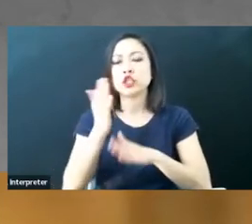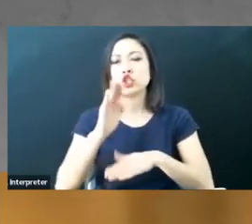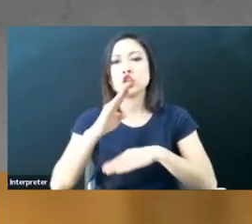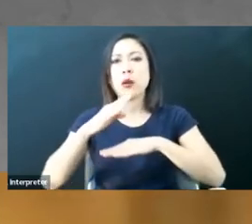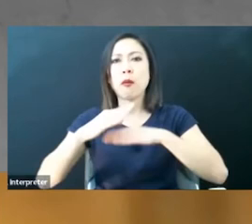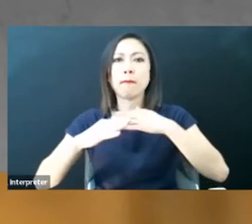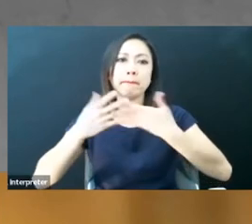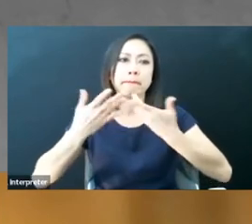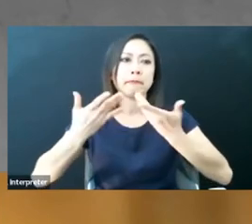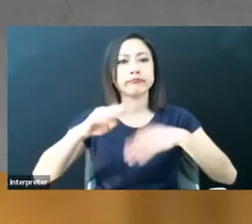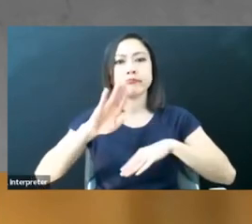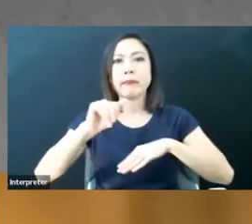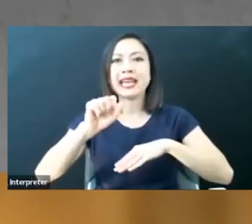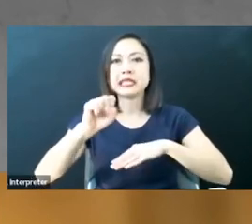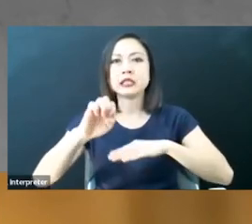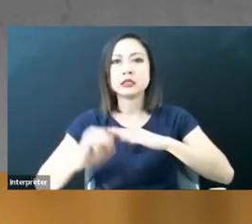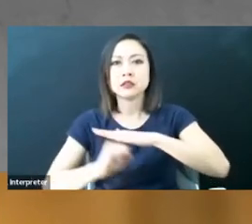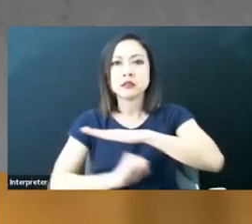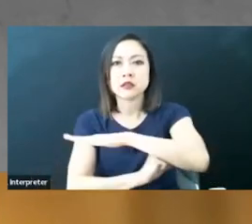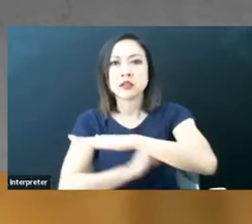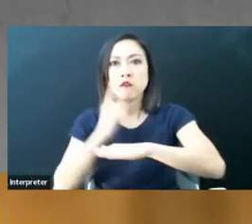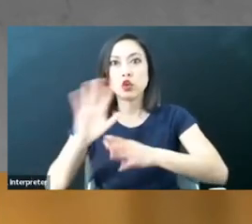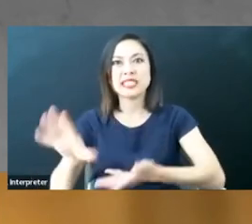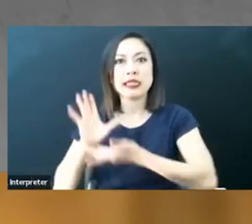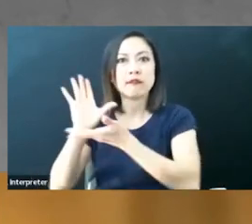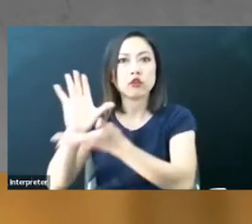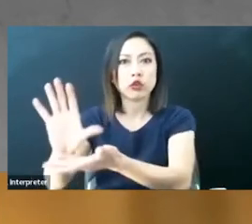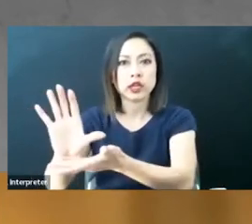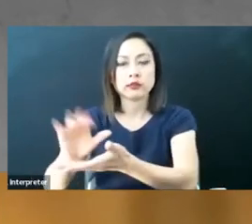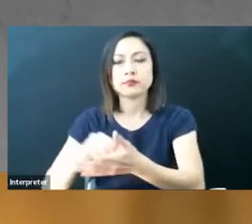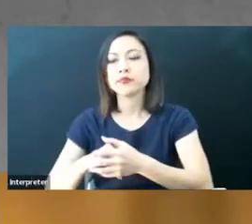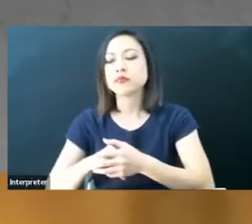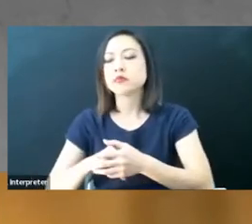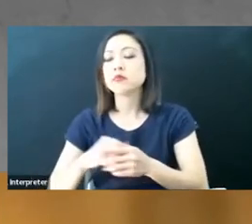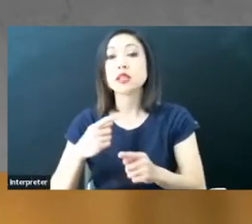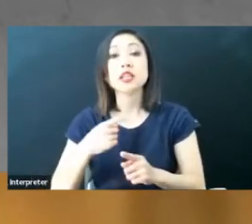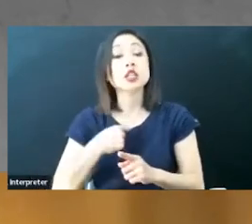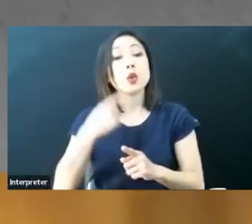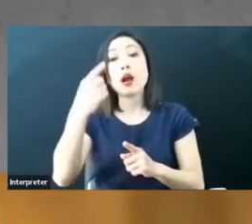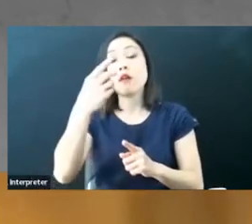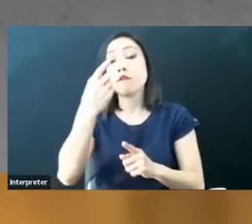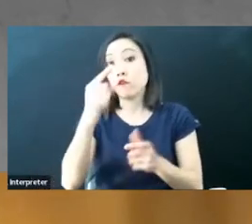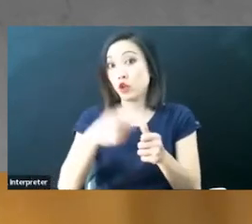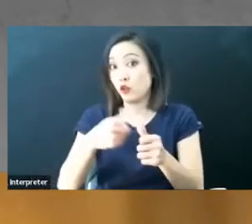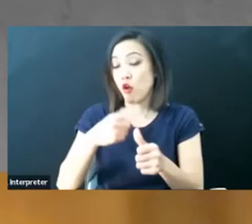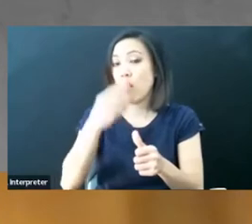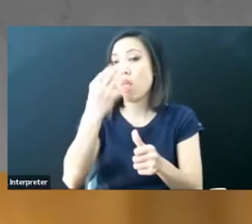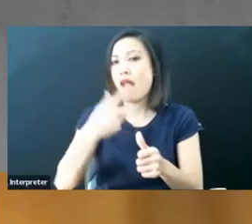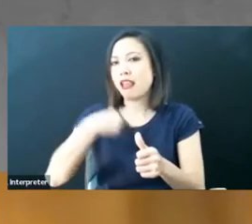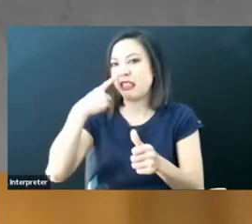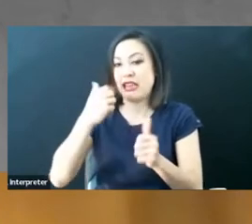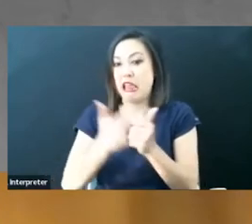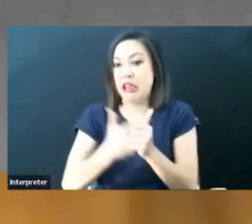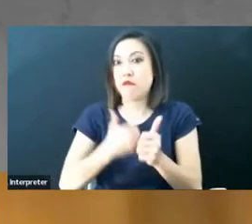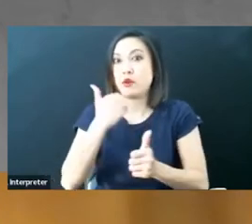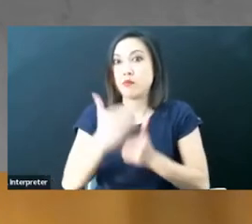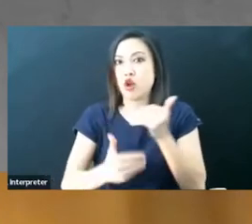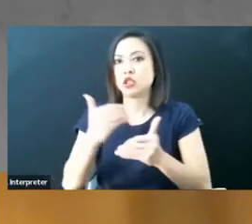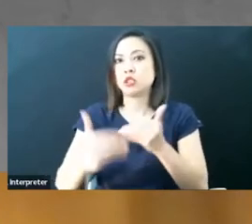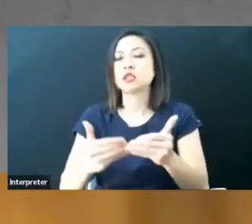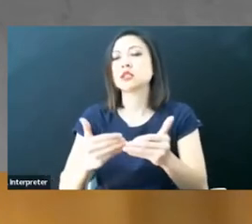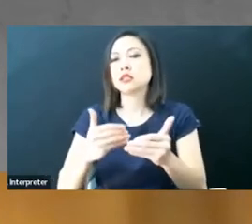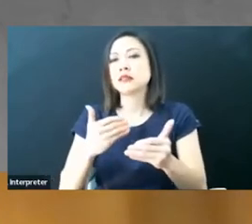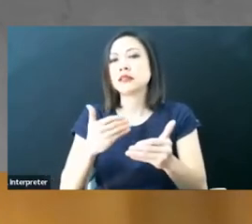as a finance person, I think every manual process is an accident waiting to happen. I think being able to have a solid IT base on which